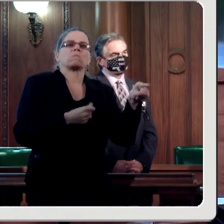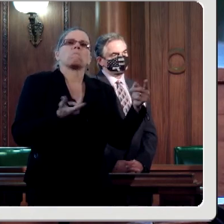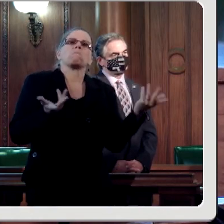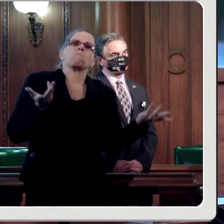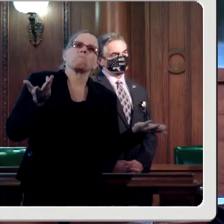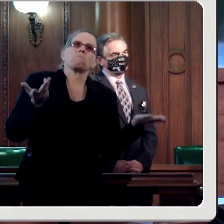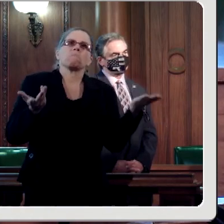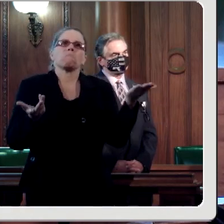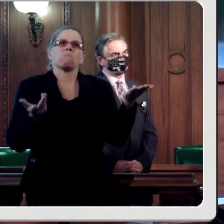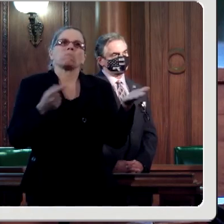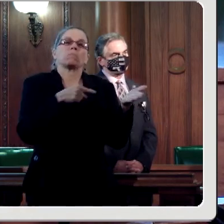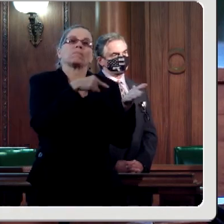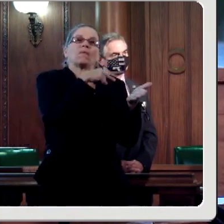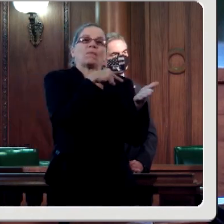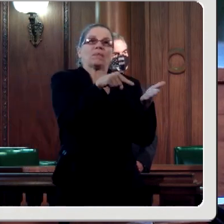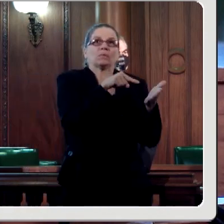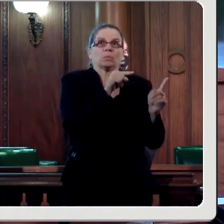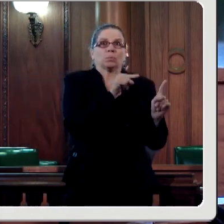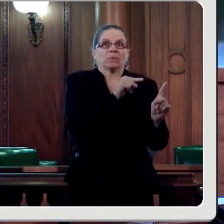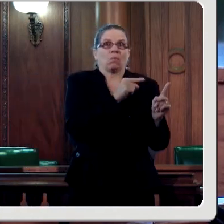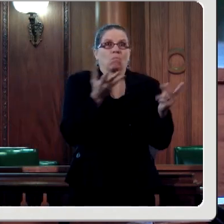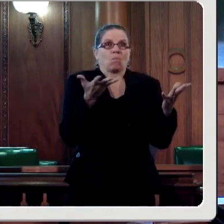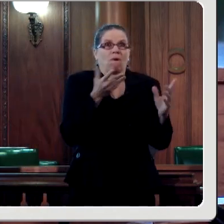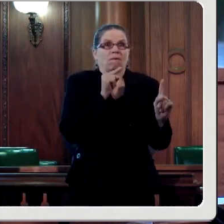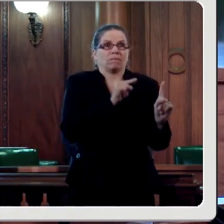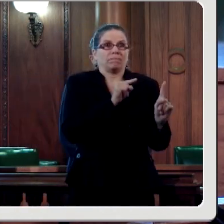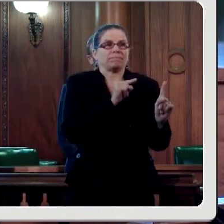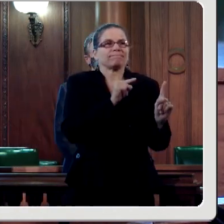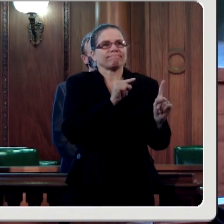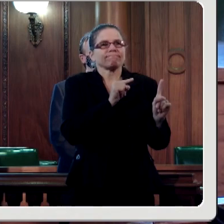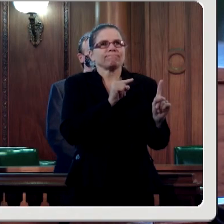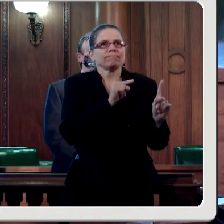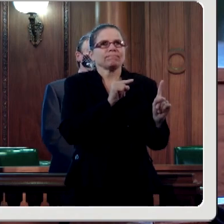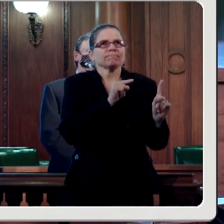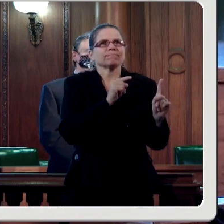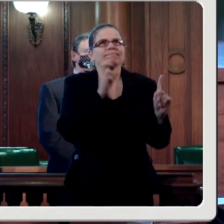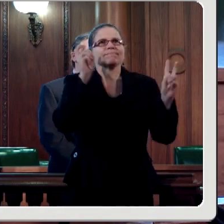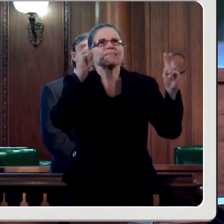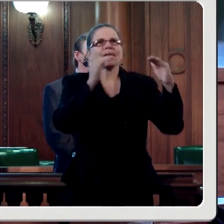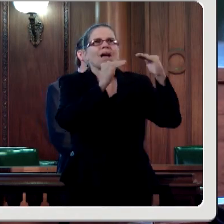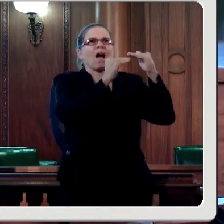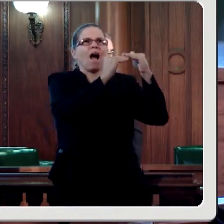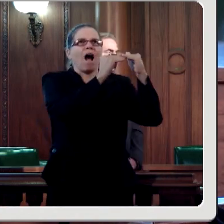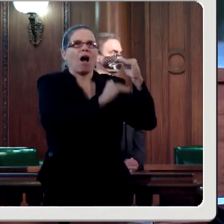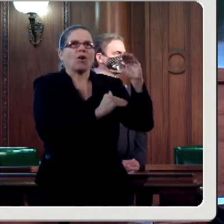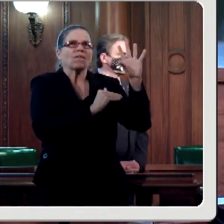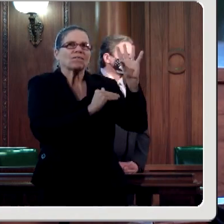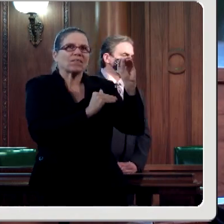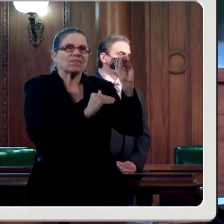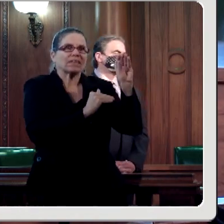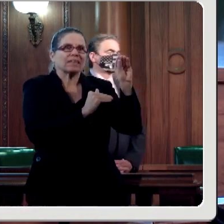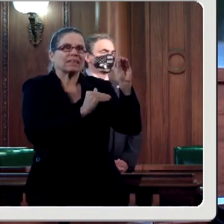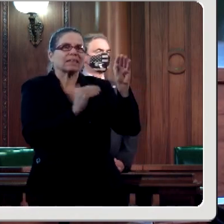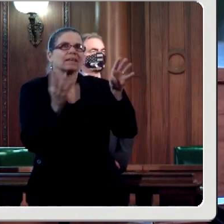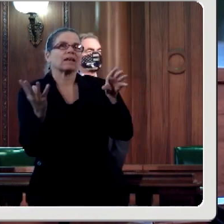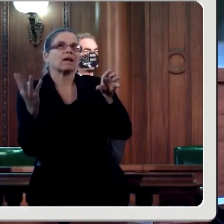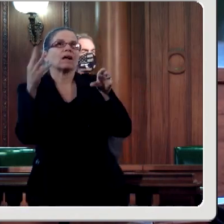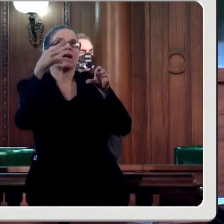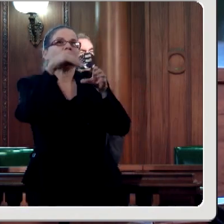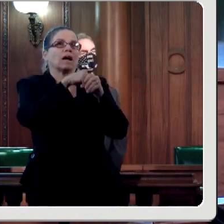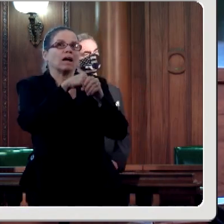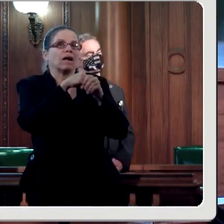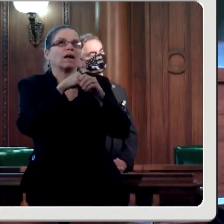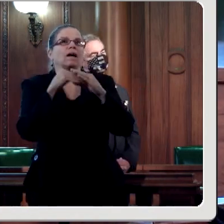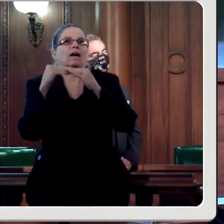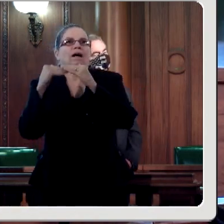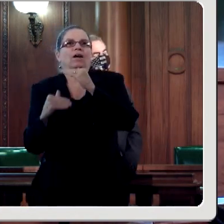week 79.6 under 50, as related to last week's